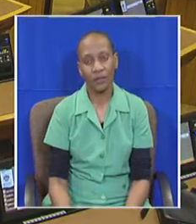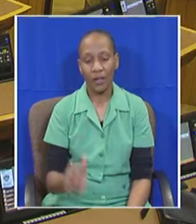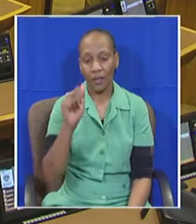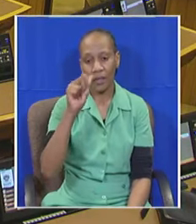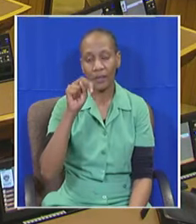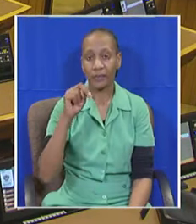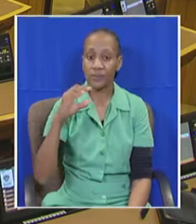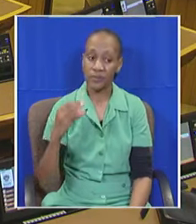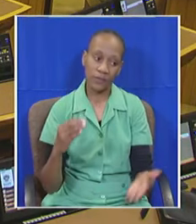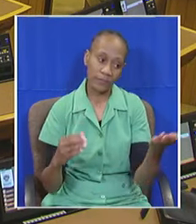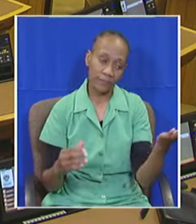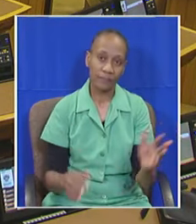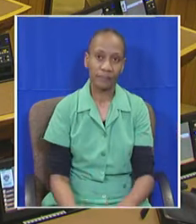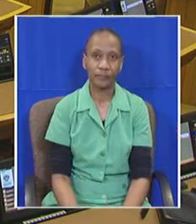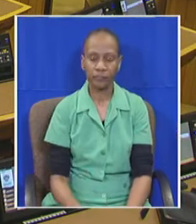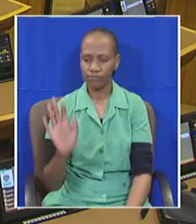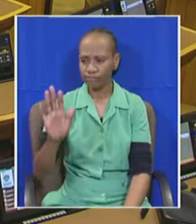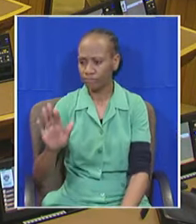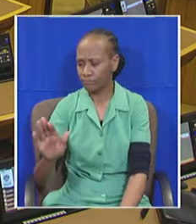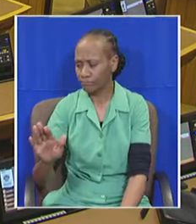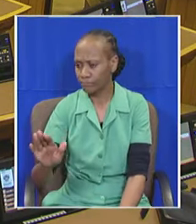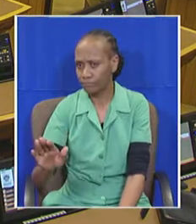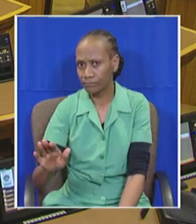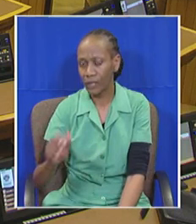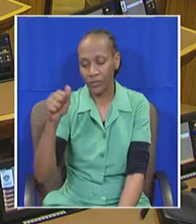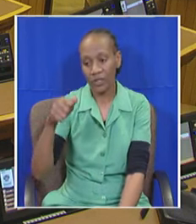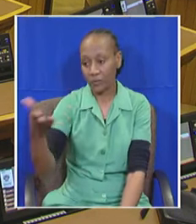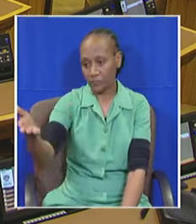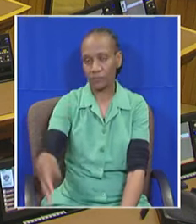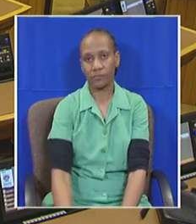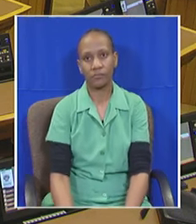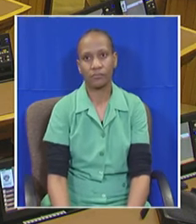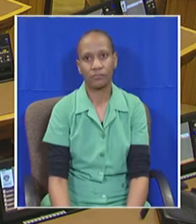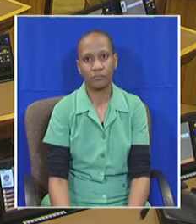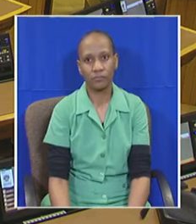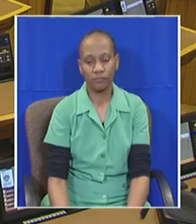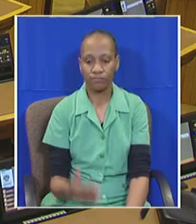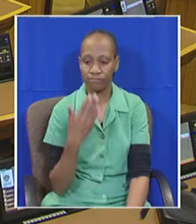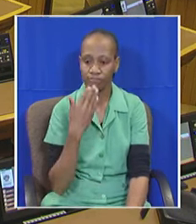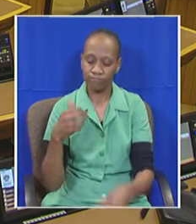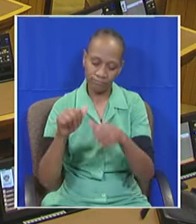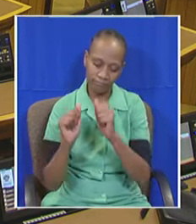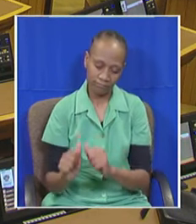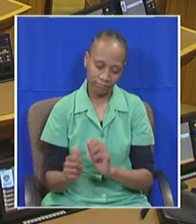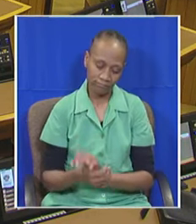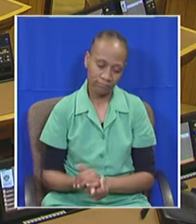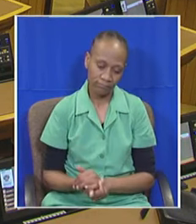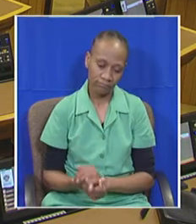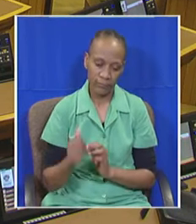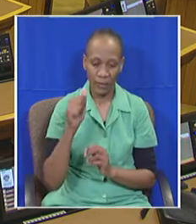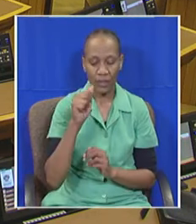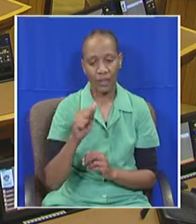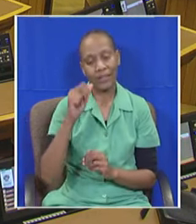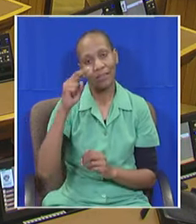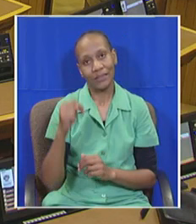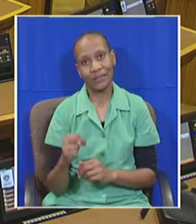ANC, this side, no, wait. Yes, ma'am. Thank you, Chairperson. The